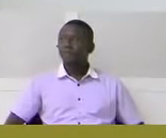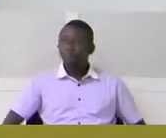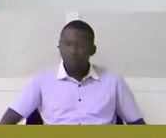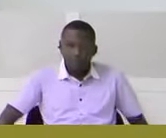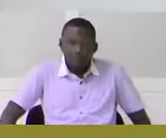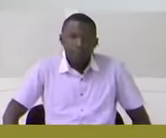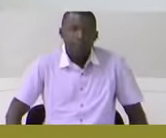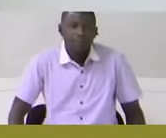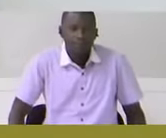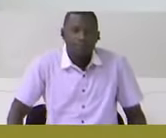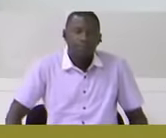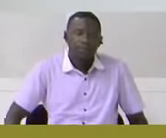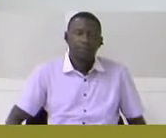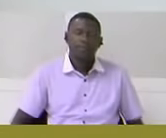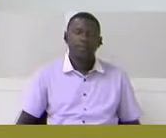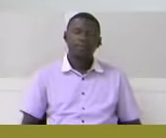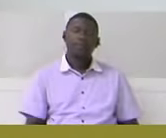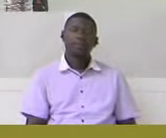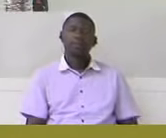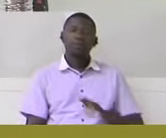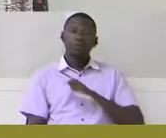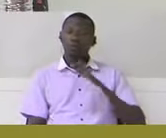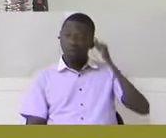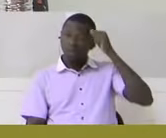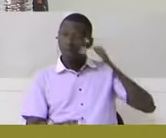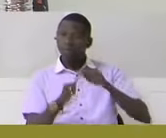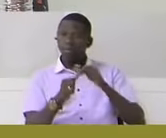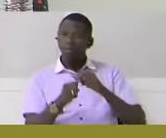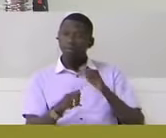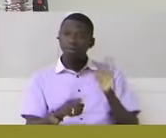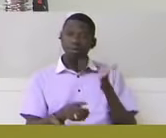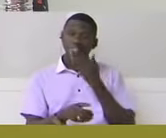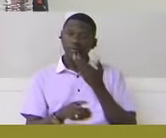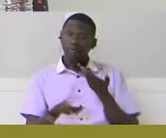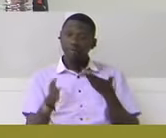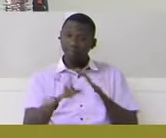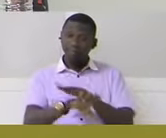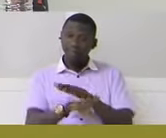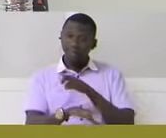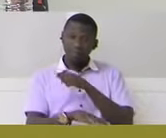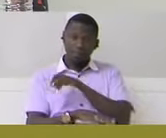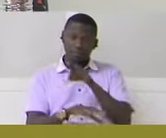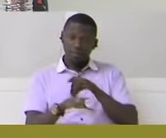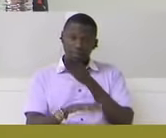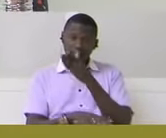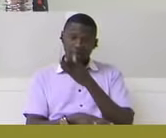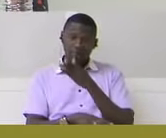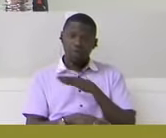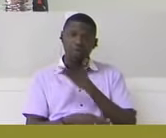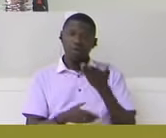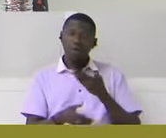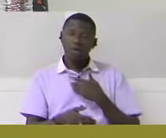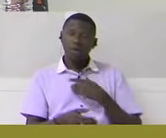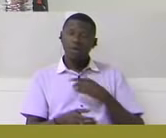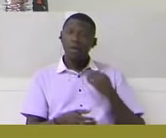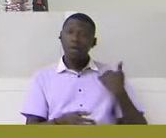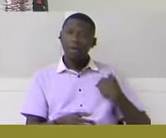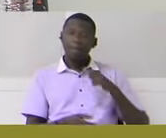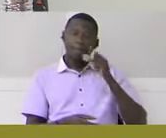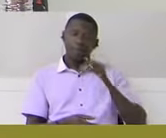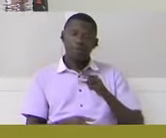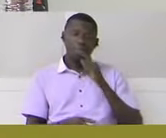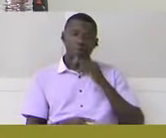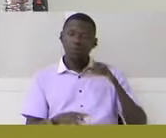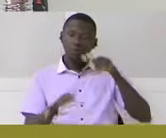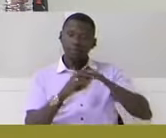you don't remember attending a funeral? Hakilo ma mutaka fo isima be bade to ba. Where a victim who was